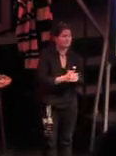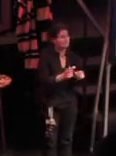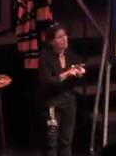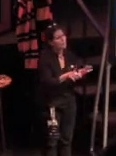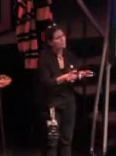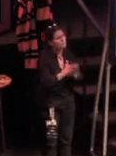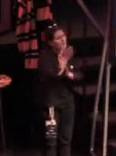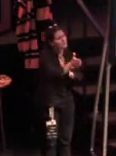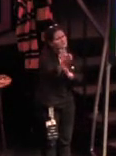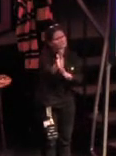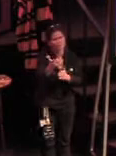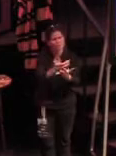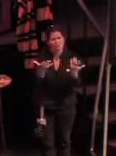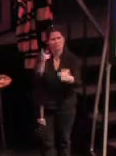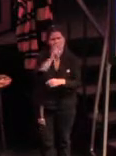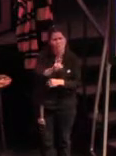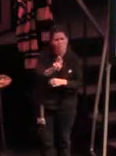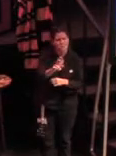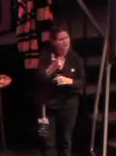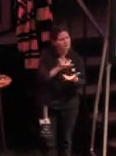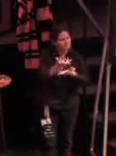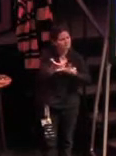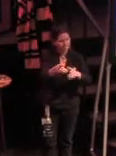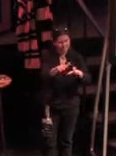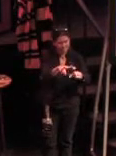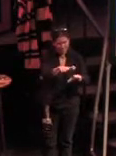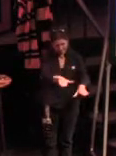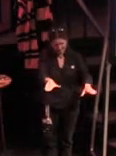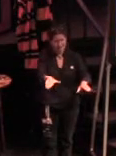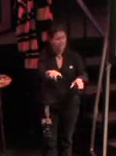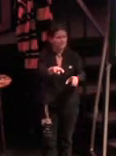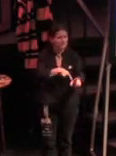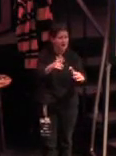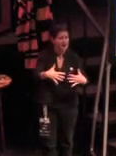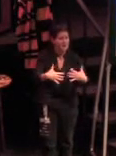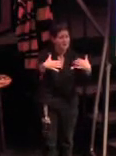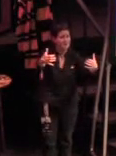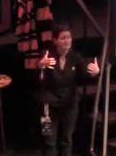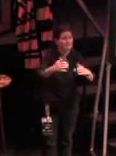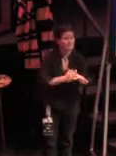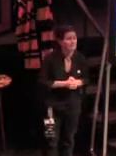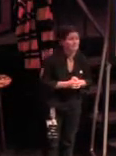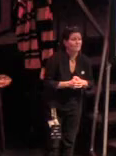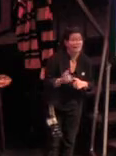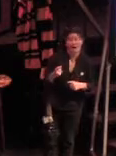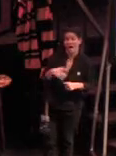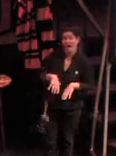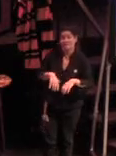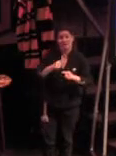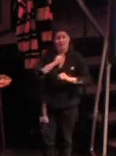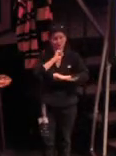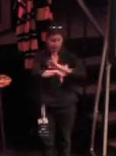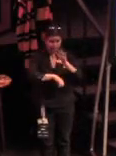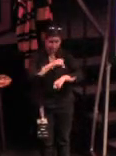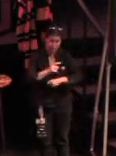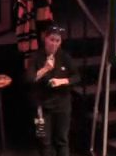I talk to assemblies, and I start by telling them one version of me. I'm an award-winning blah, blah, blah, blah, blah. And they're